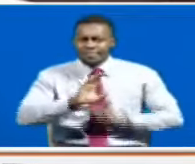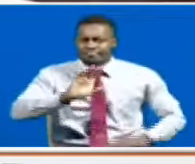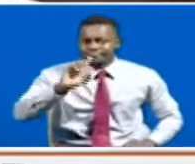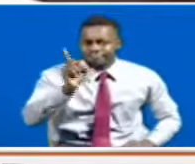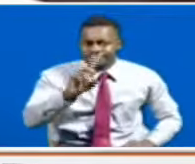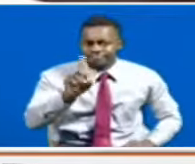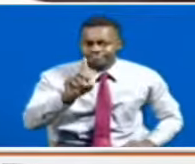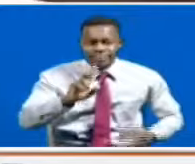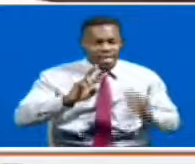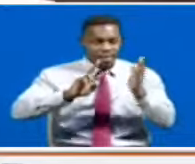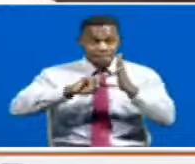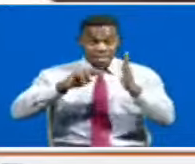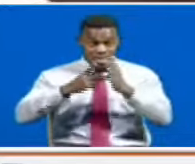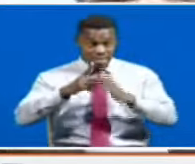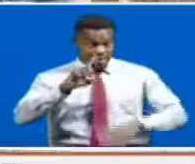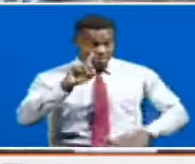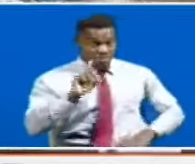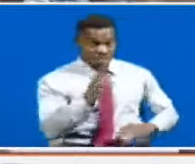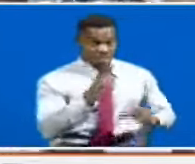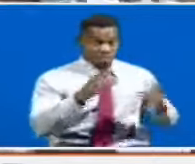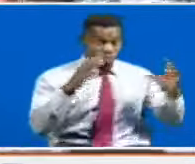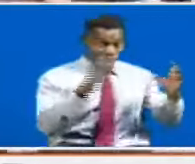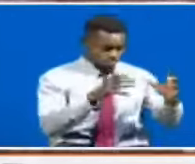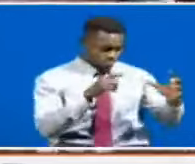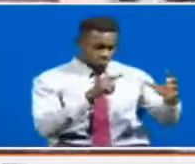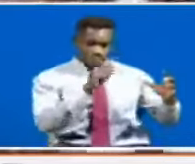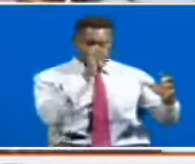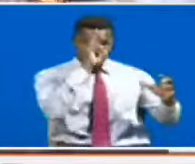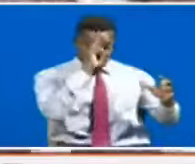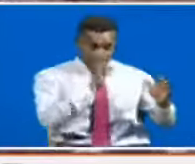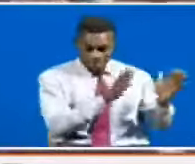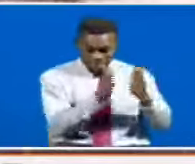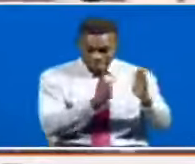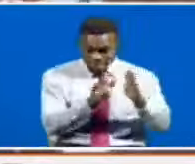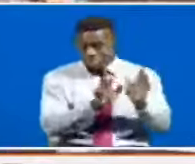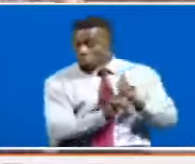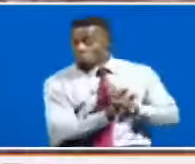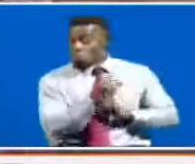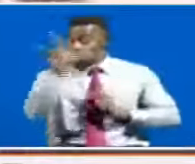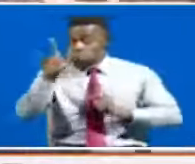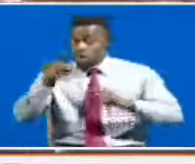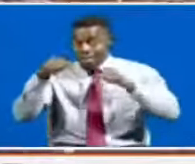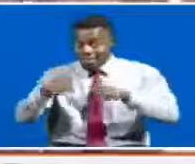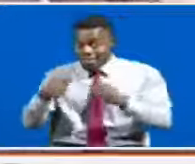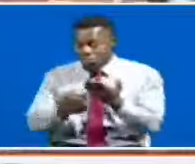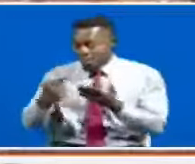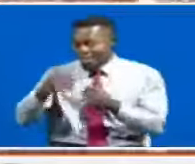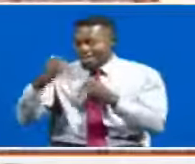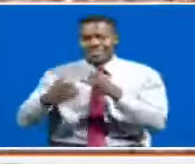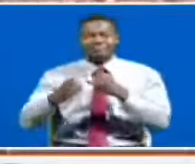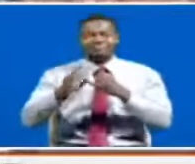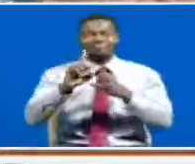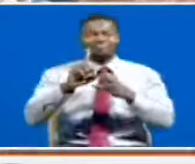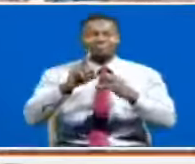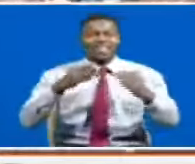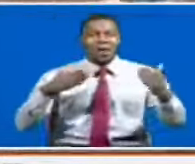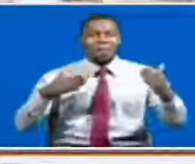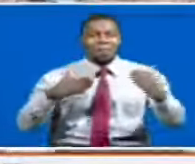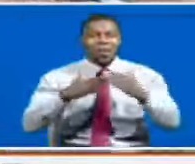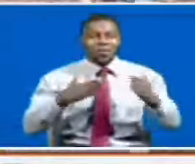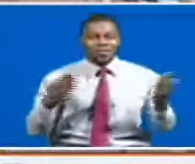it means that the first batch of officers to leave the country planned for this weekend may now not take place anytime